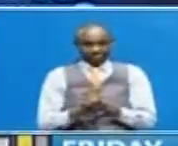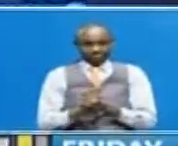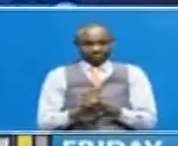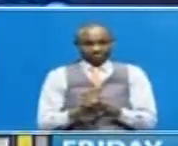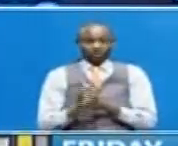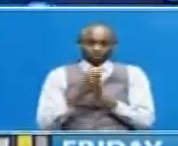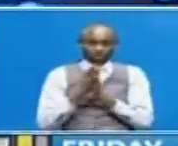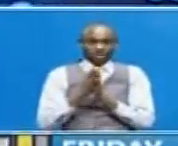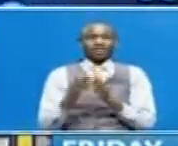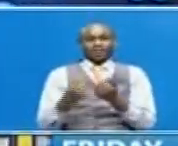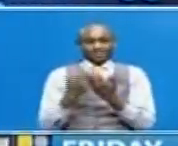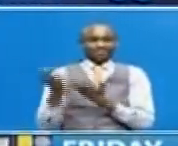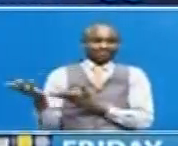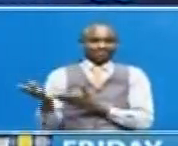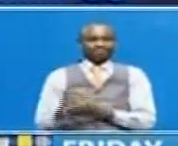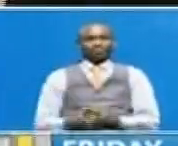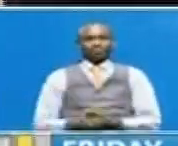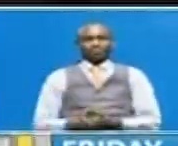Onyango with that story.